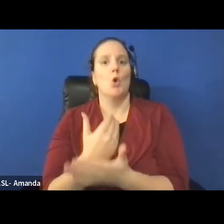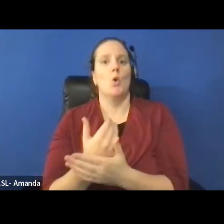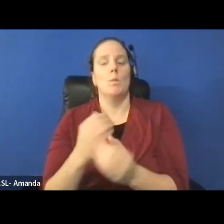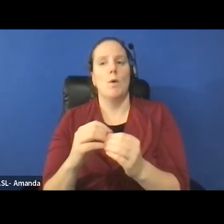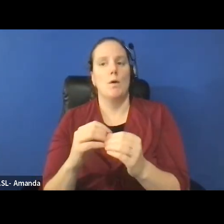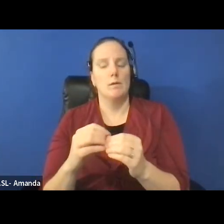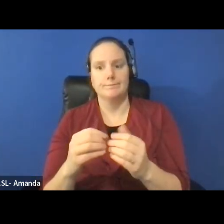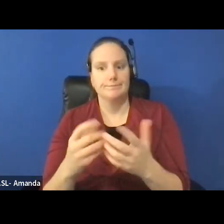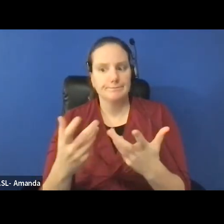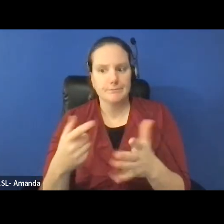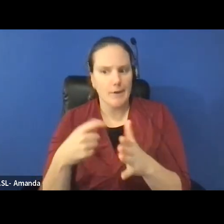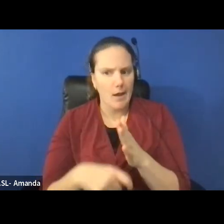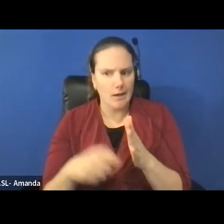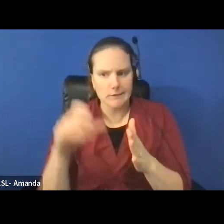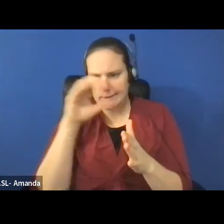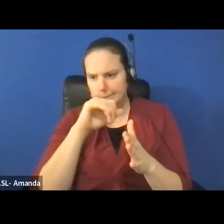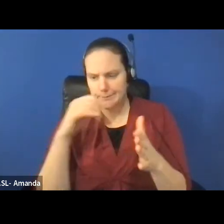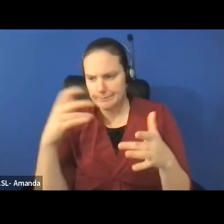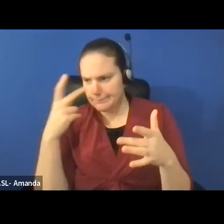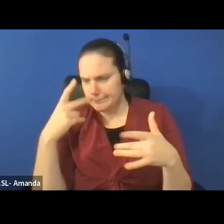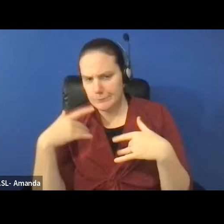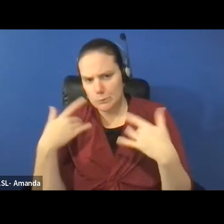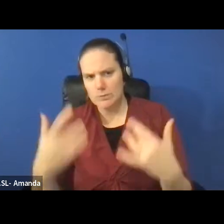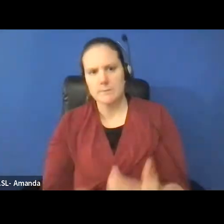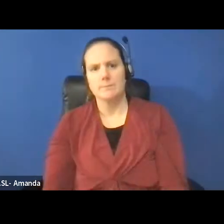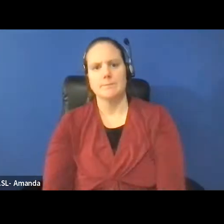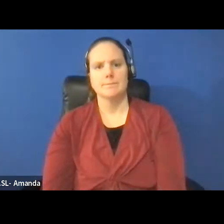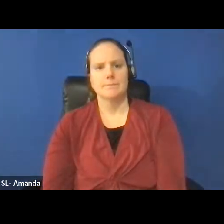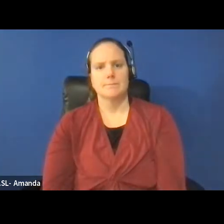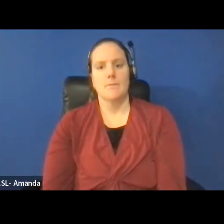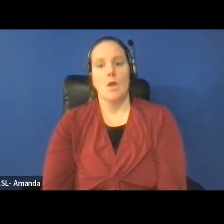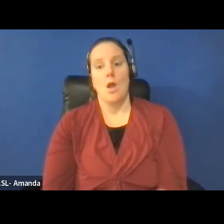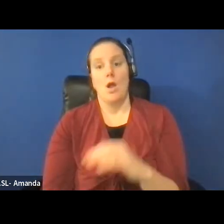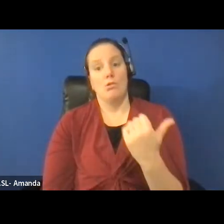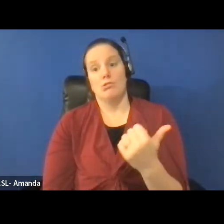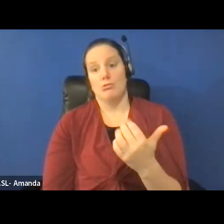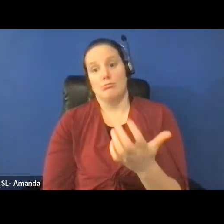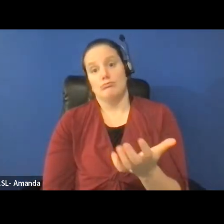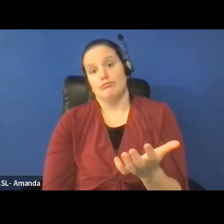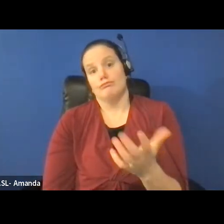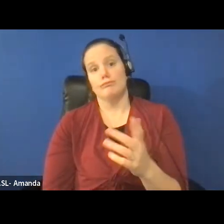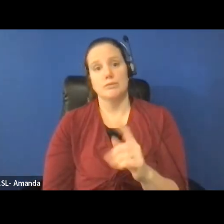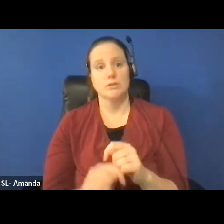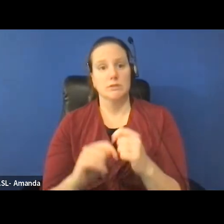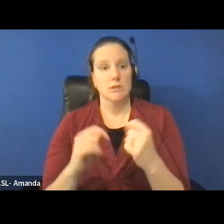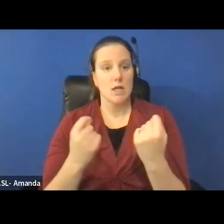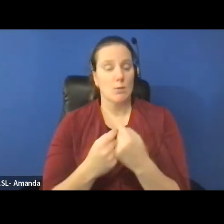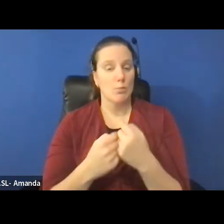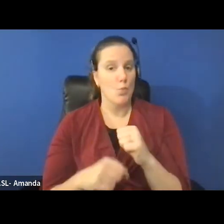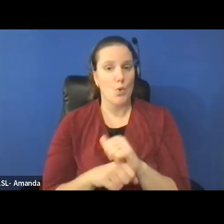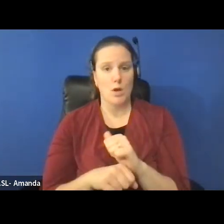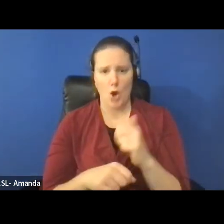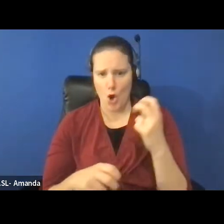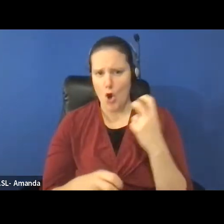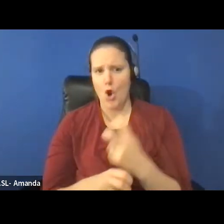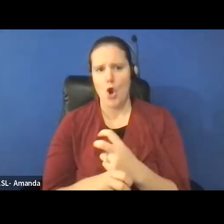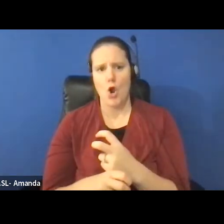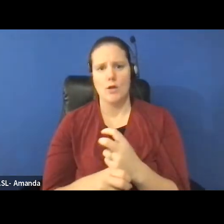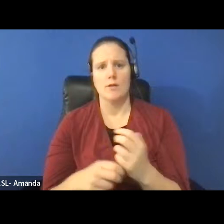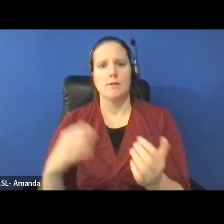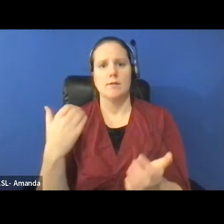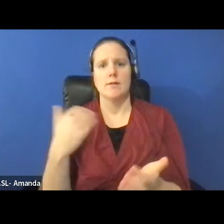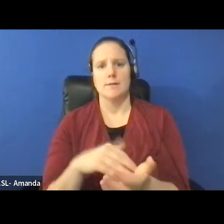refined cost estimate is. Other than that, the team is working hard. Once again, we